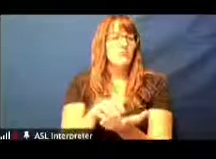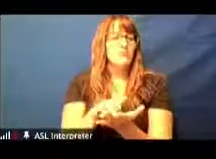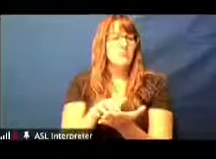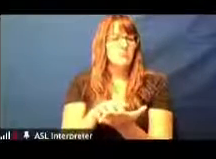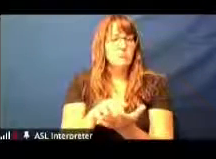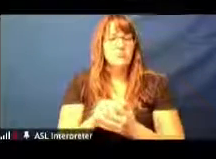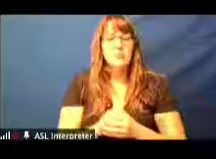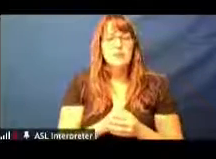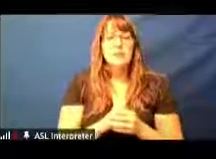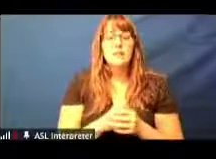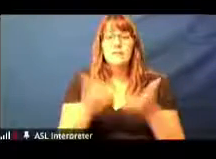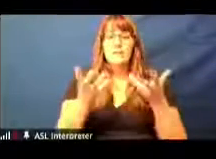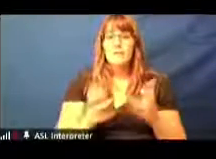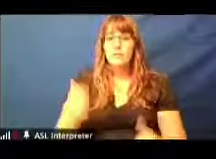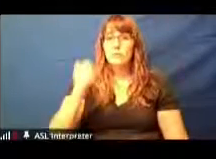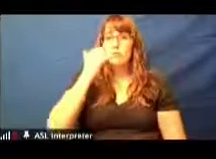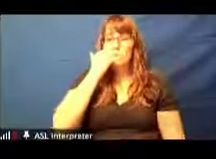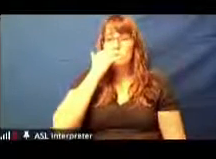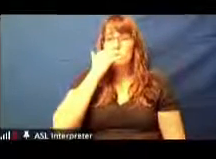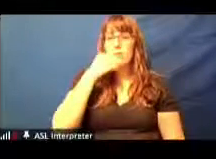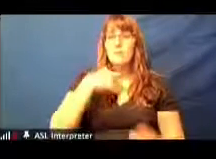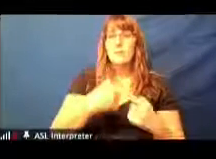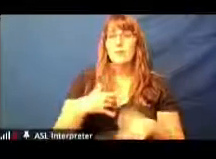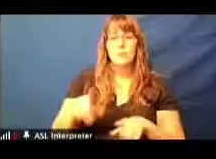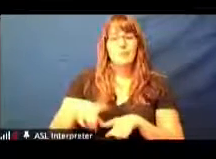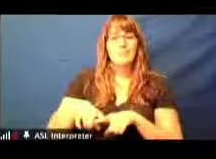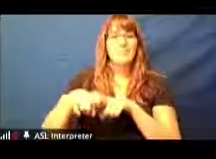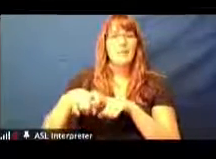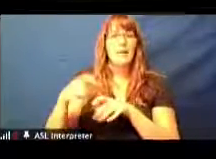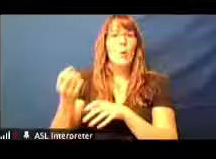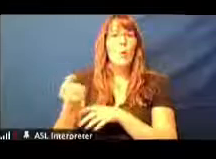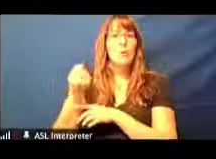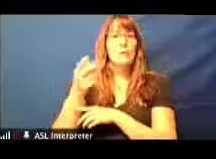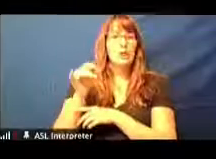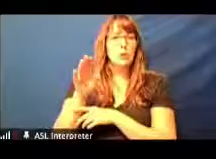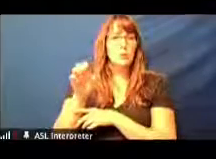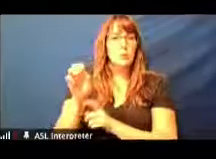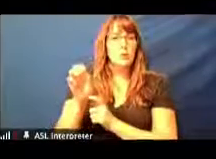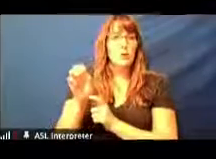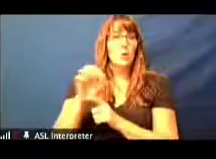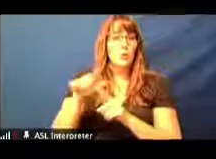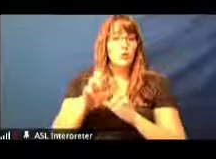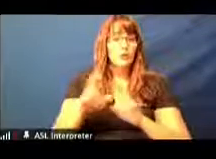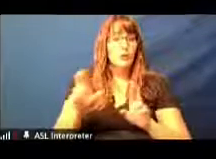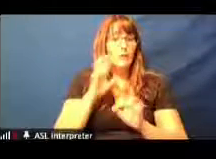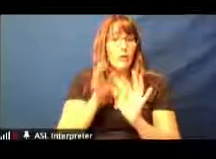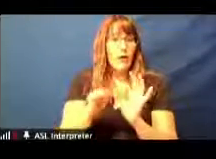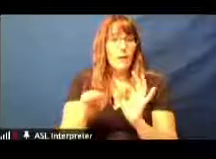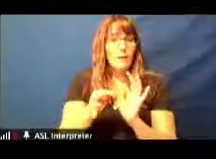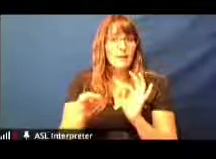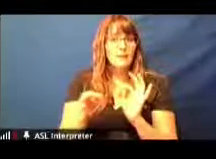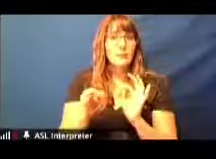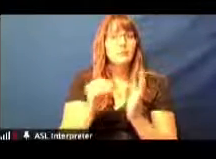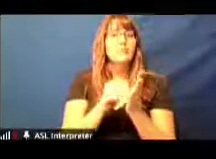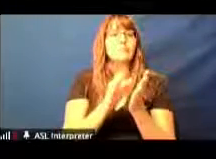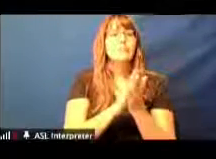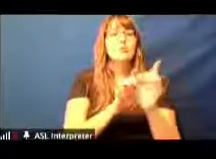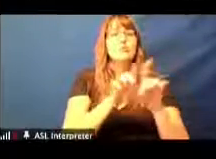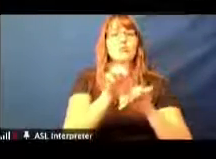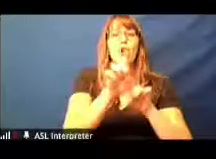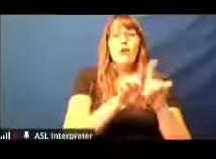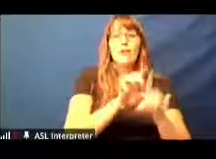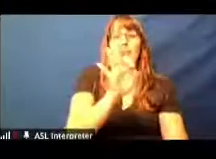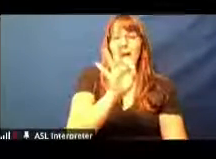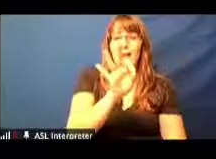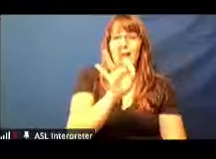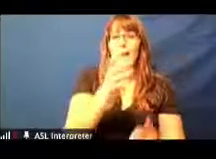Once you have dialed in, you will be placed in a queue. To indicate you wish to comment, please press *9. This will raise your hand